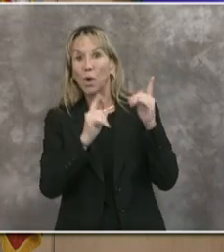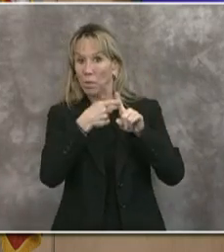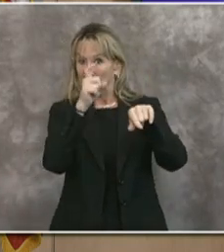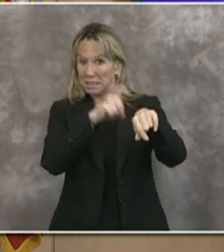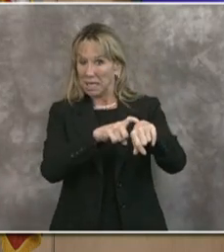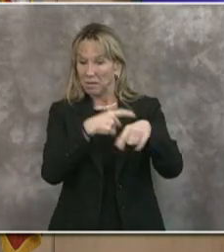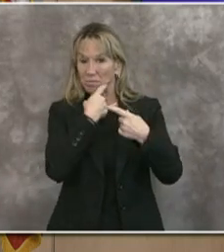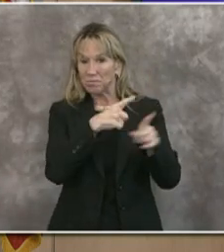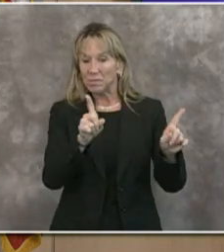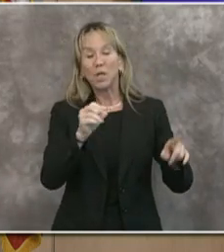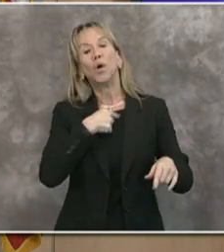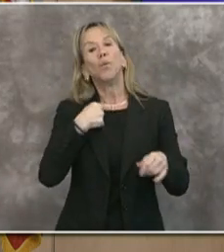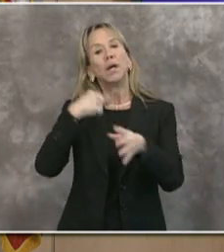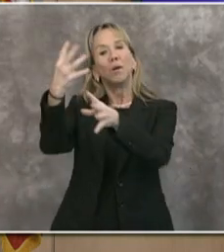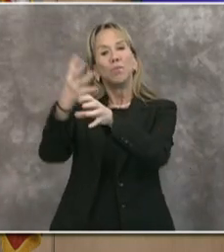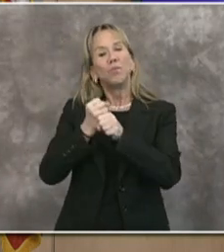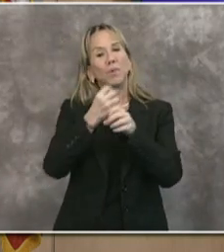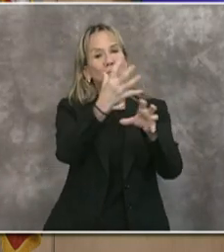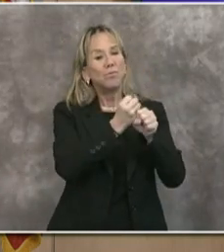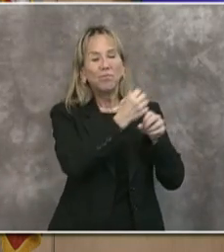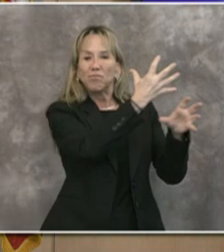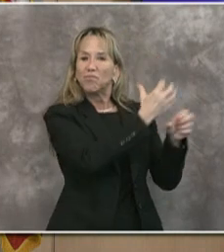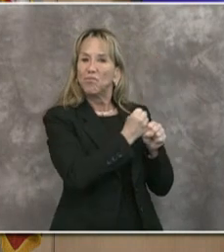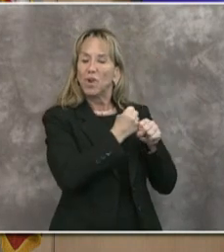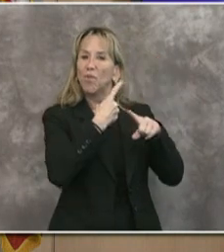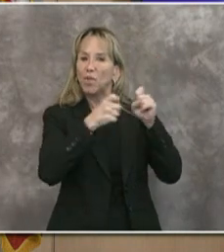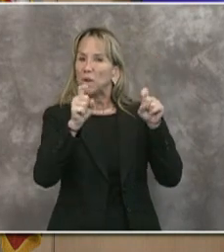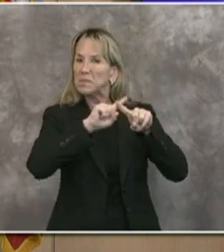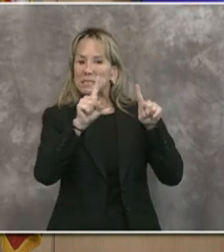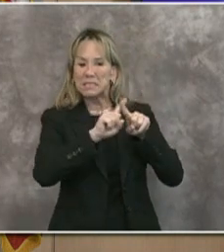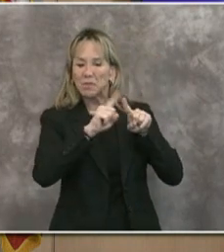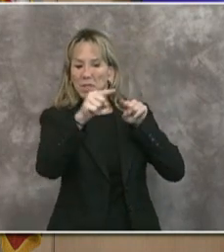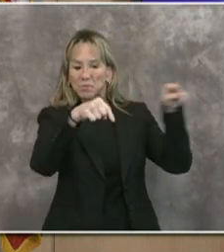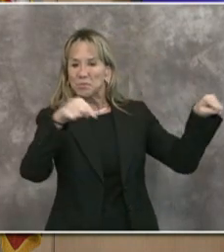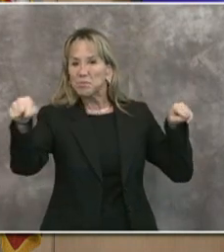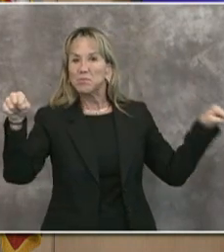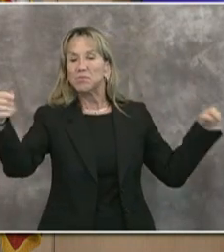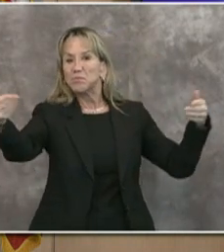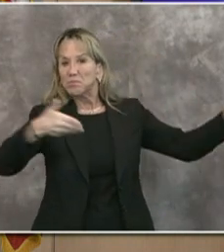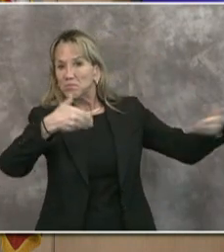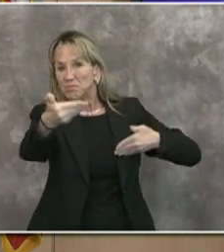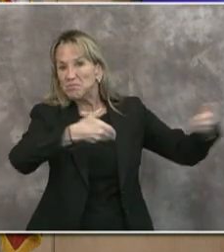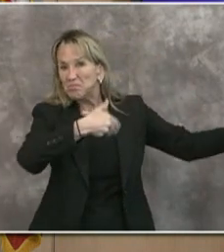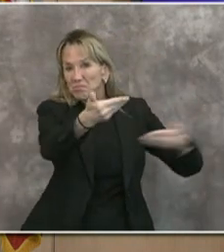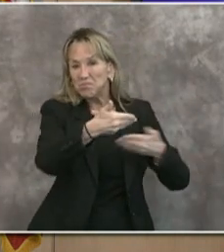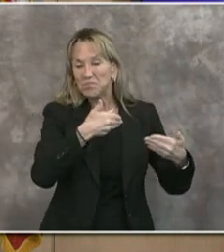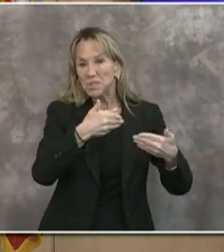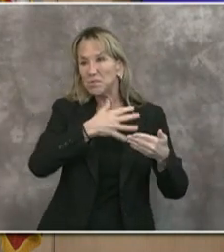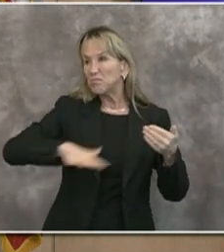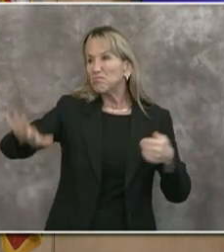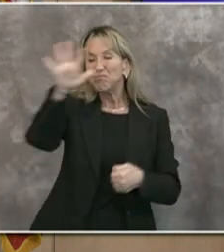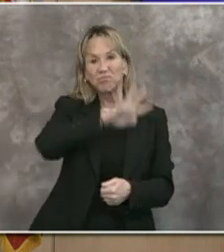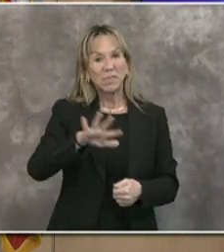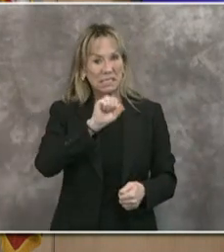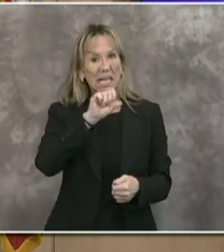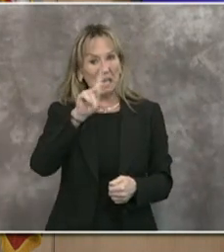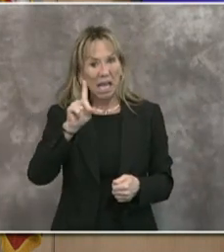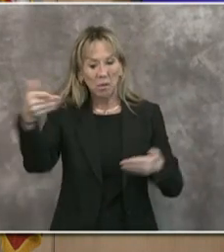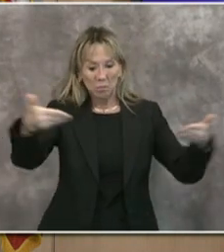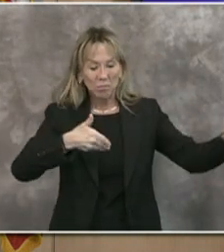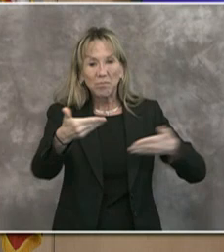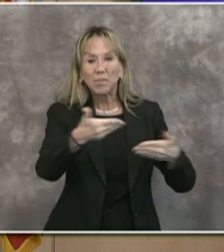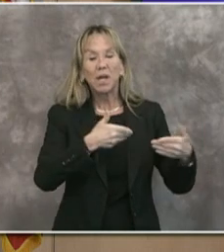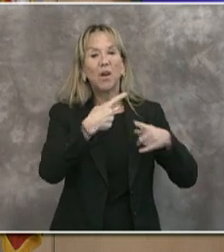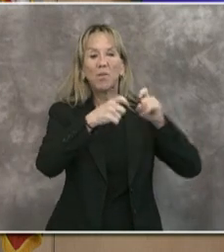the initial input we received from a broad spectrum of regional stakeholders throughout San Diego County, from